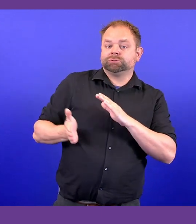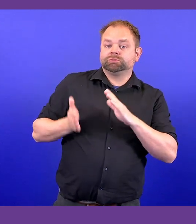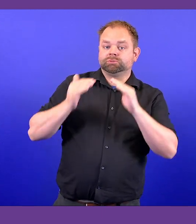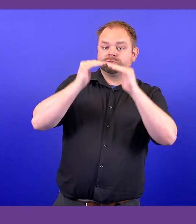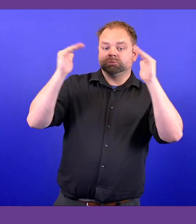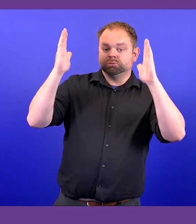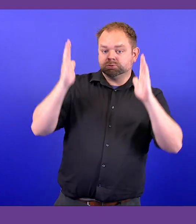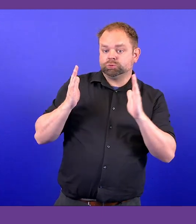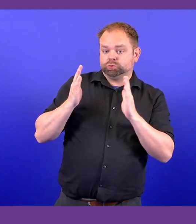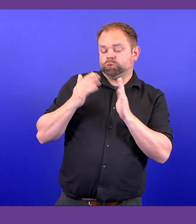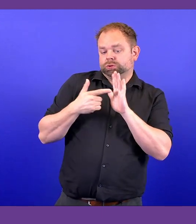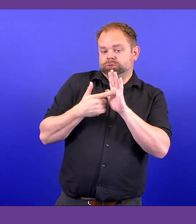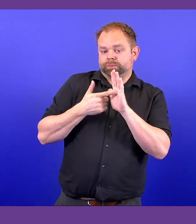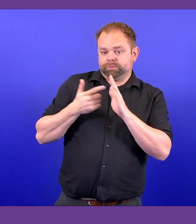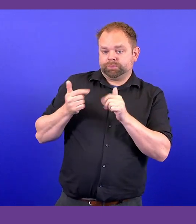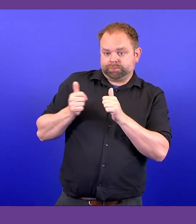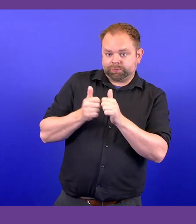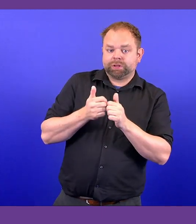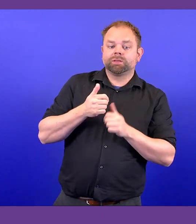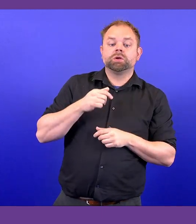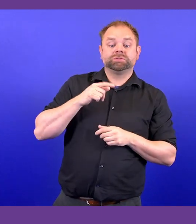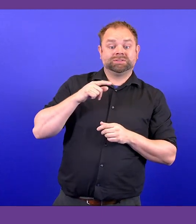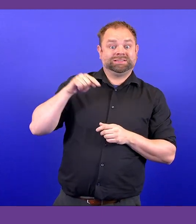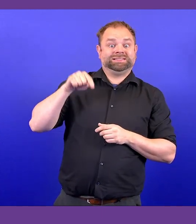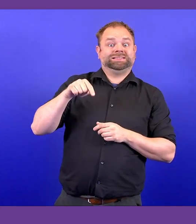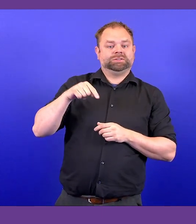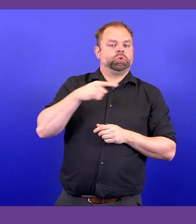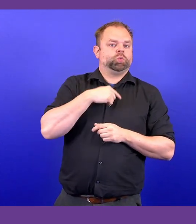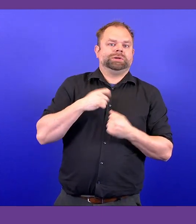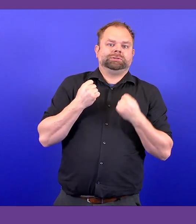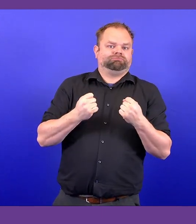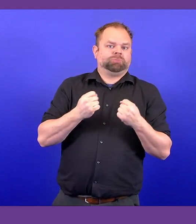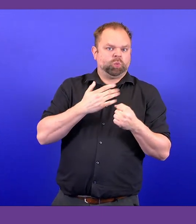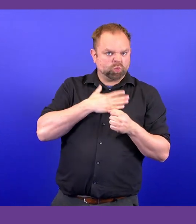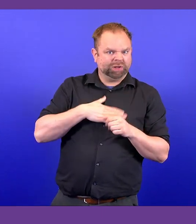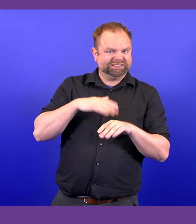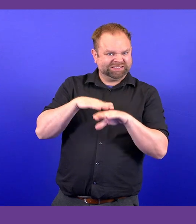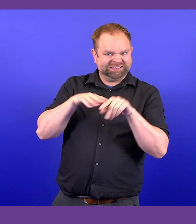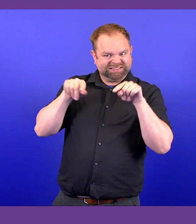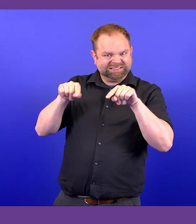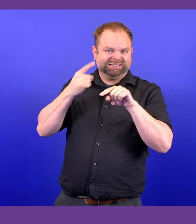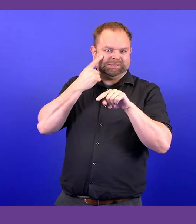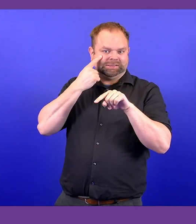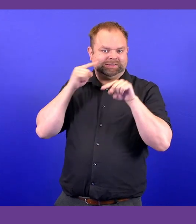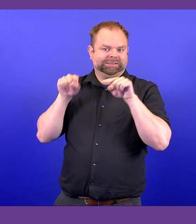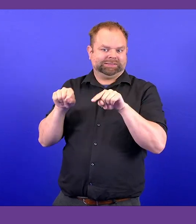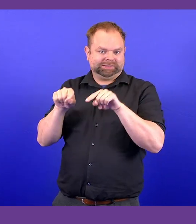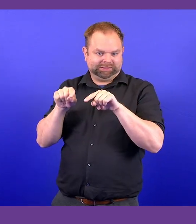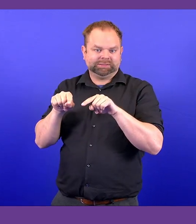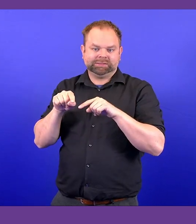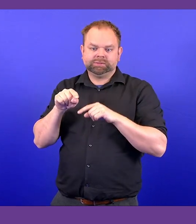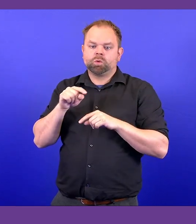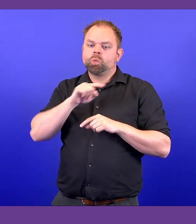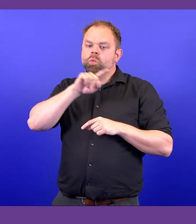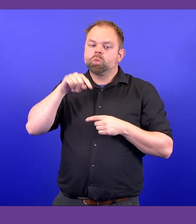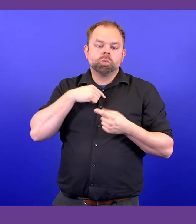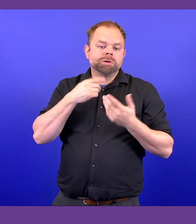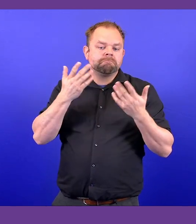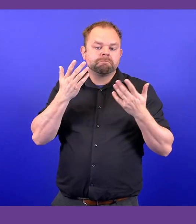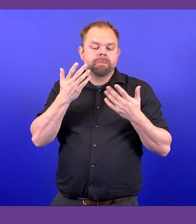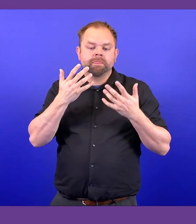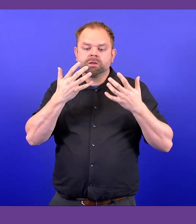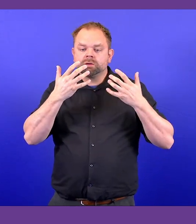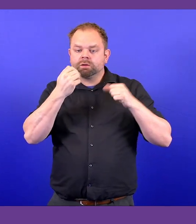network accessible to all passengers, we also need somehow human assistance, human help, just someone that can